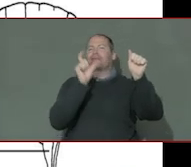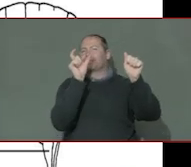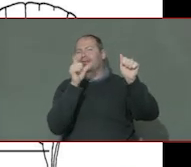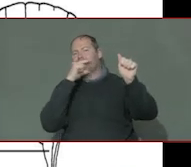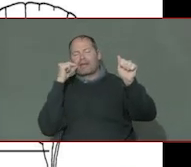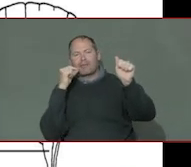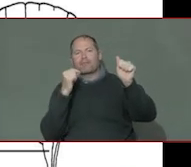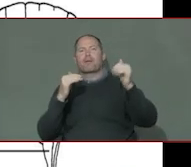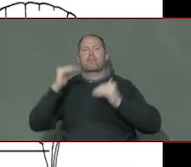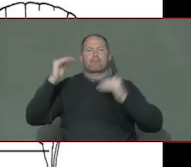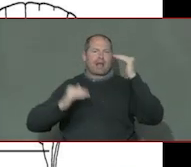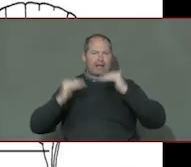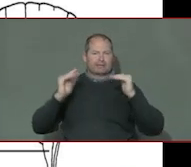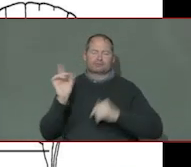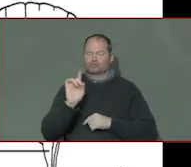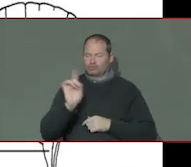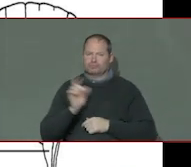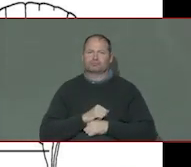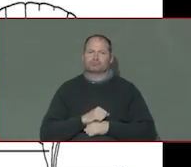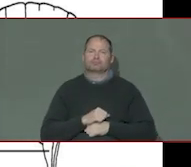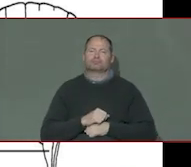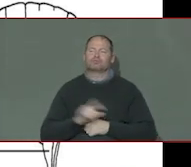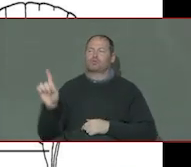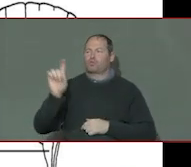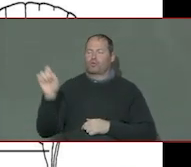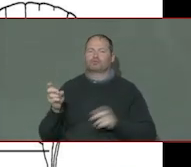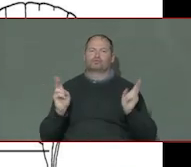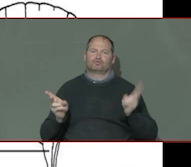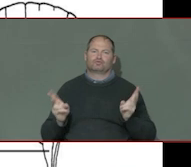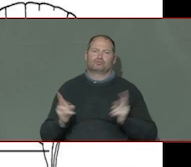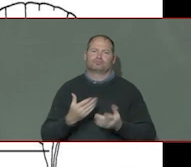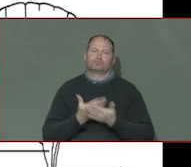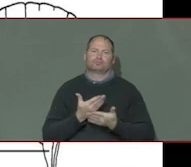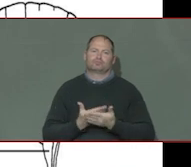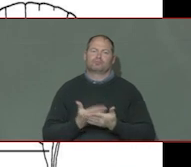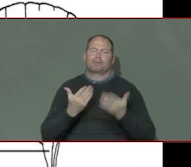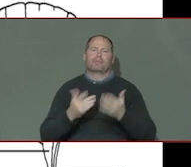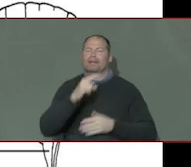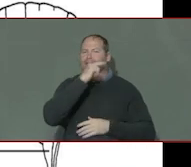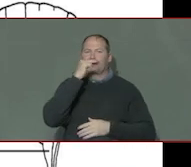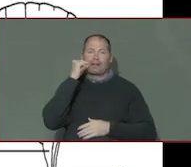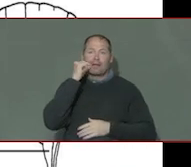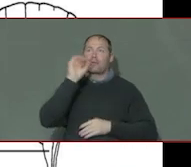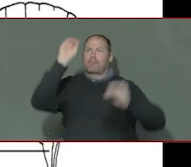balance. So that is the way they usually ask it. They can just ask you to label it.